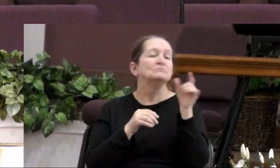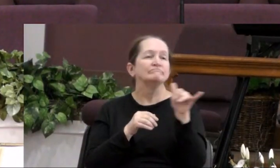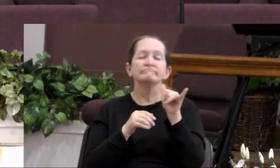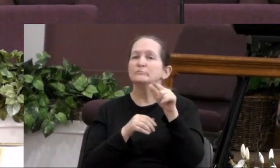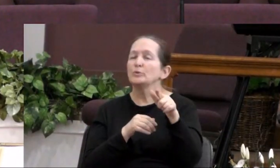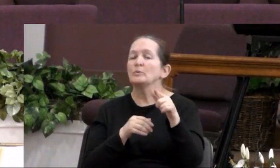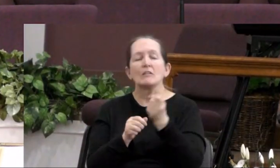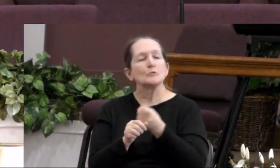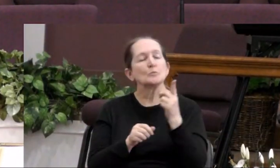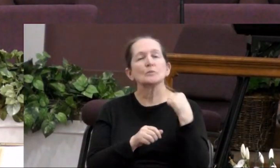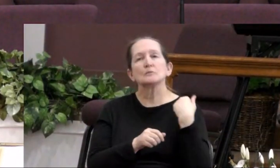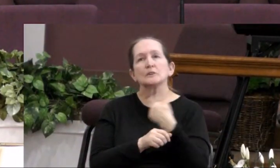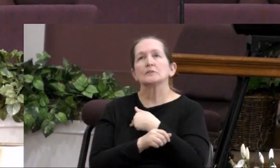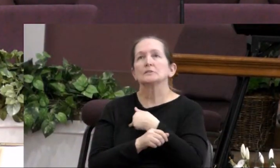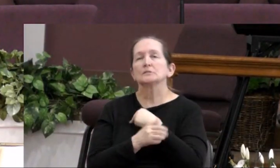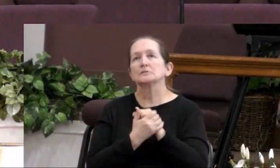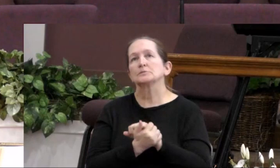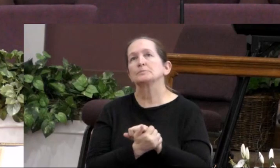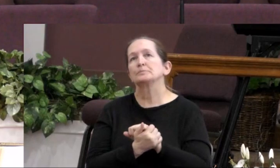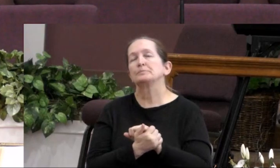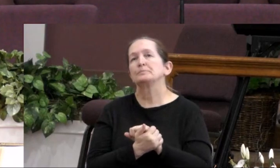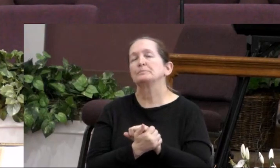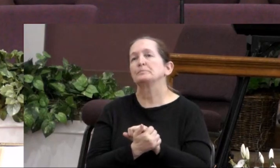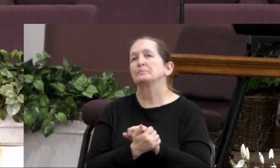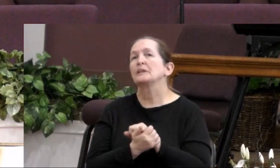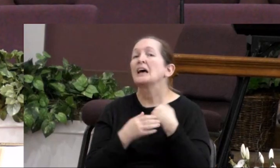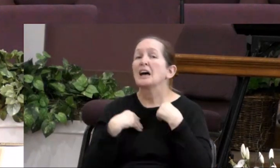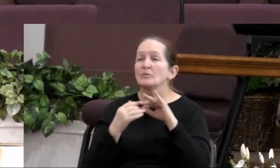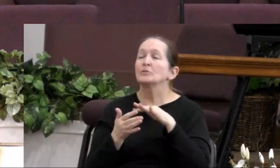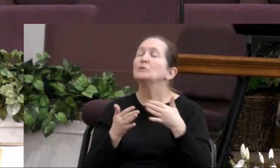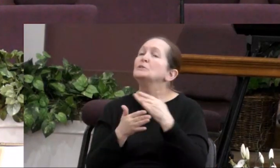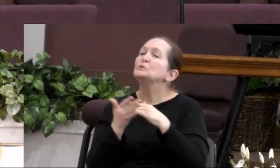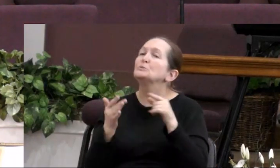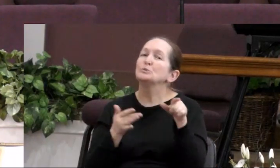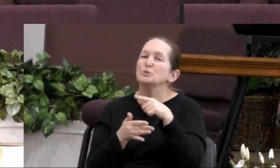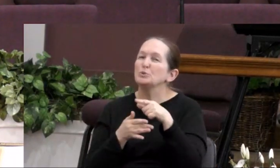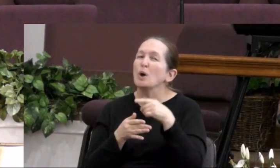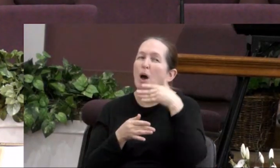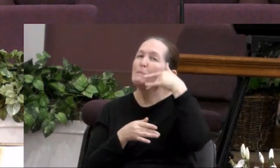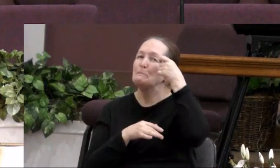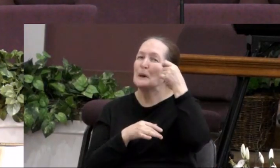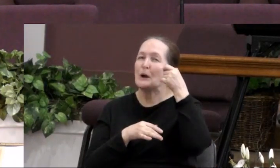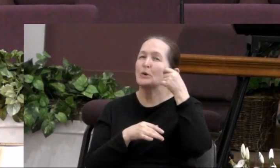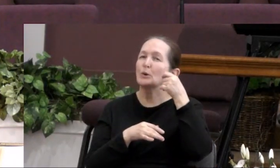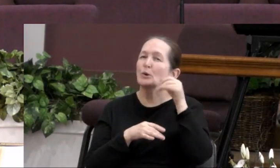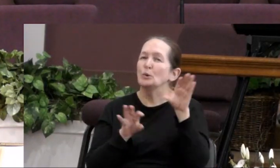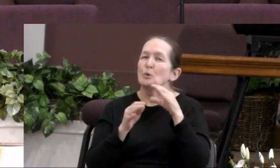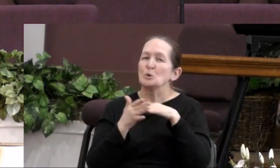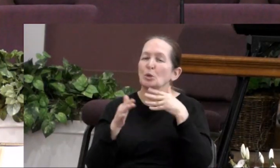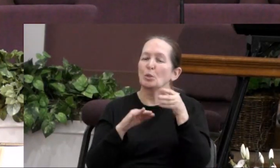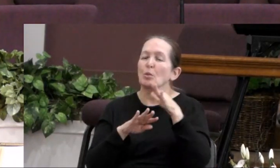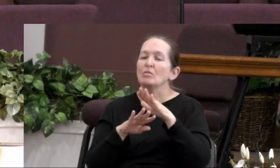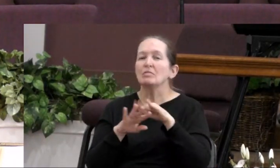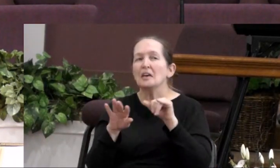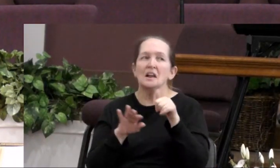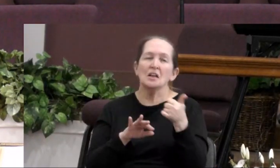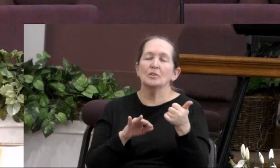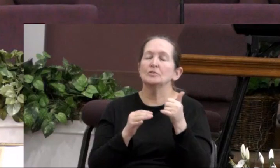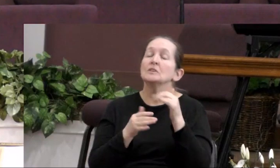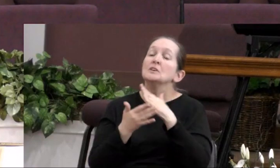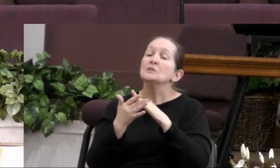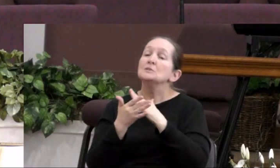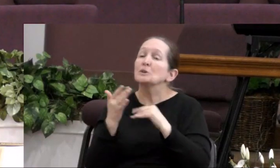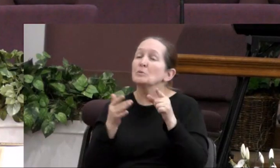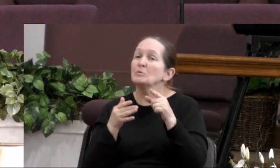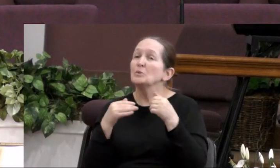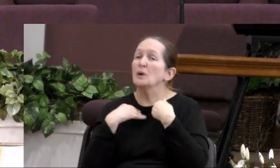of us, we've got a schedule. Some of you are better at scheduling than some of us. Some of you